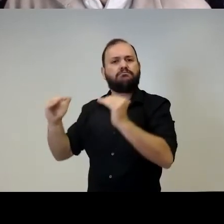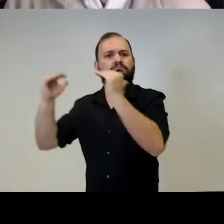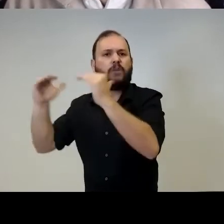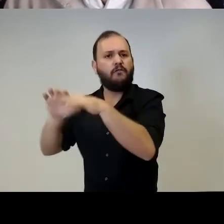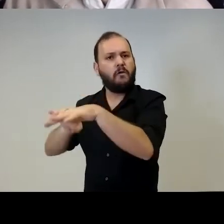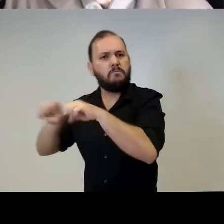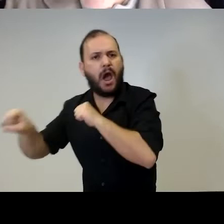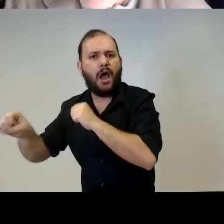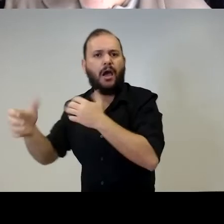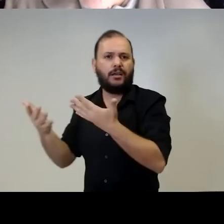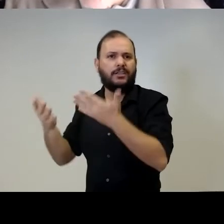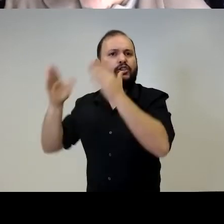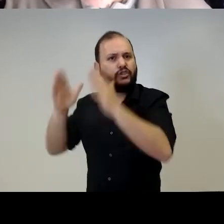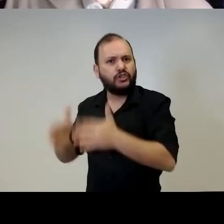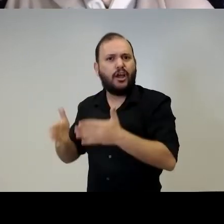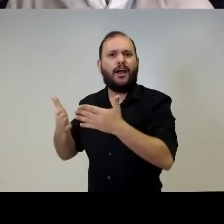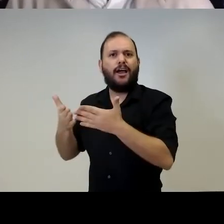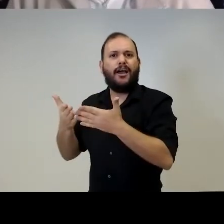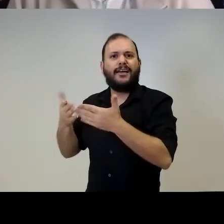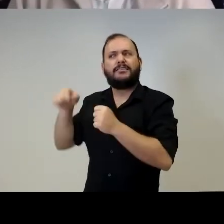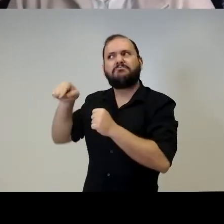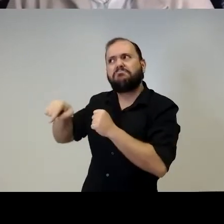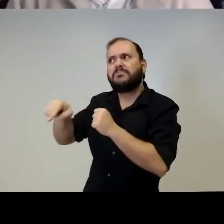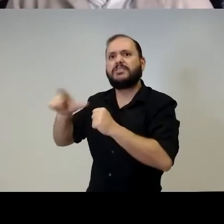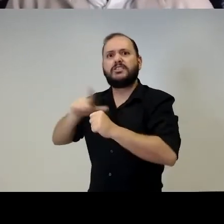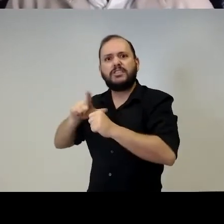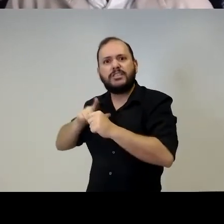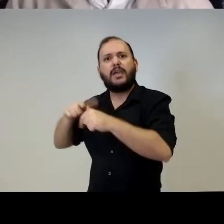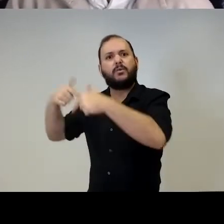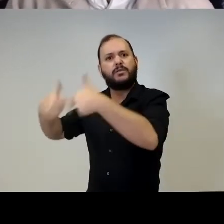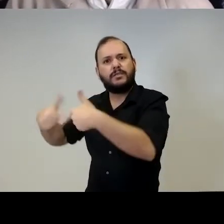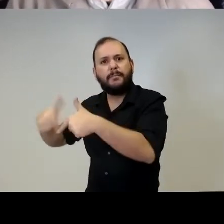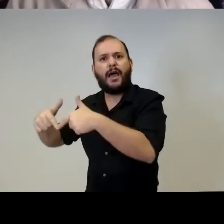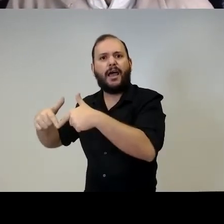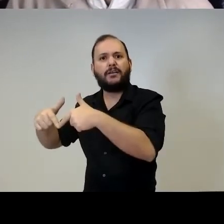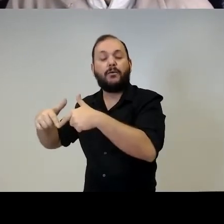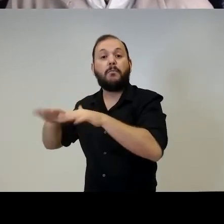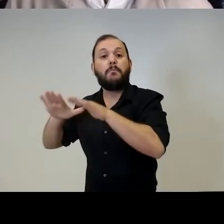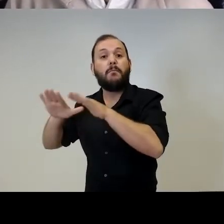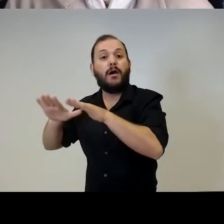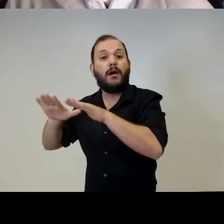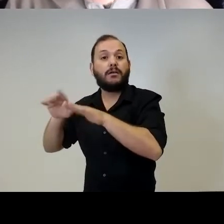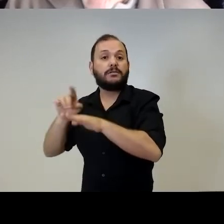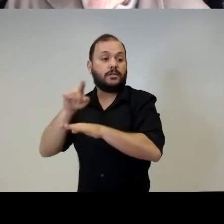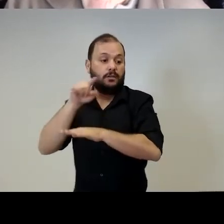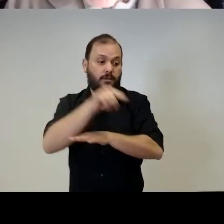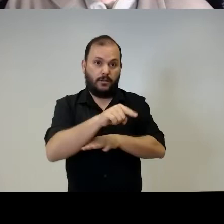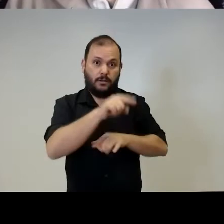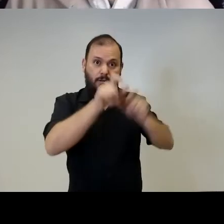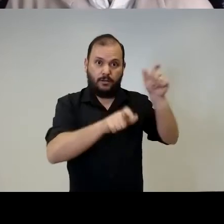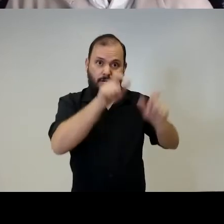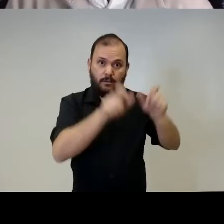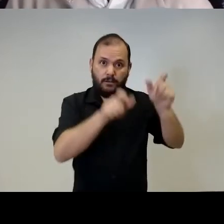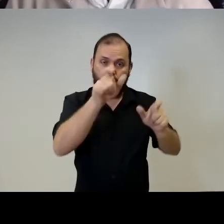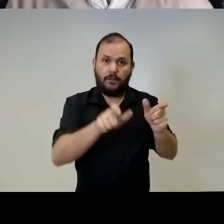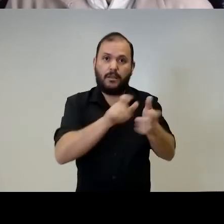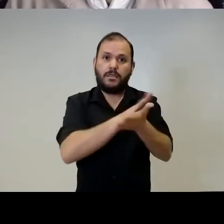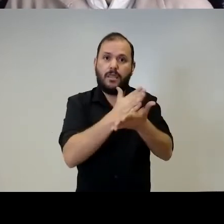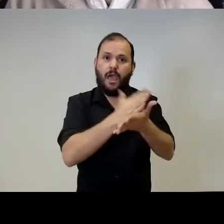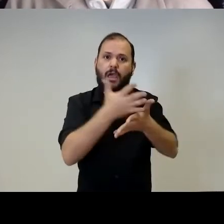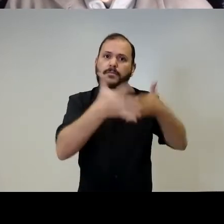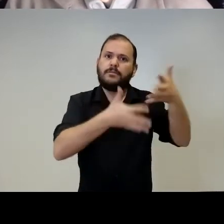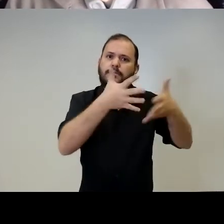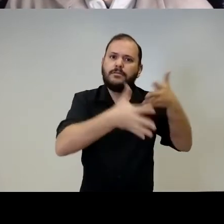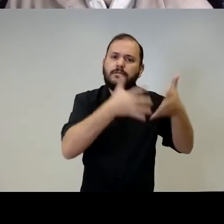problematic. But in the setting of sign language interpreting, it's mostly community type,